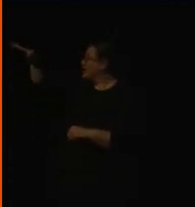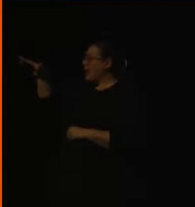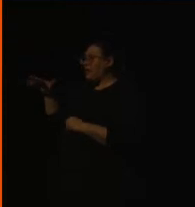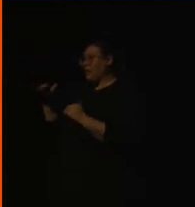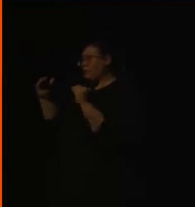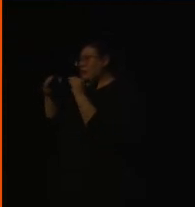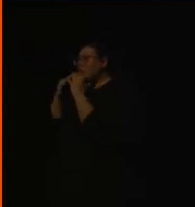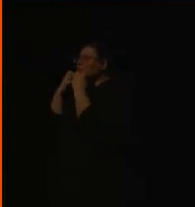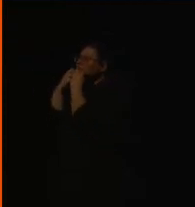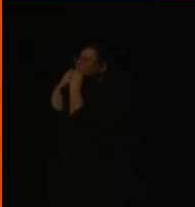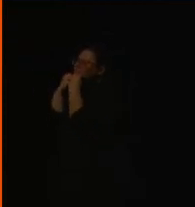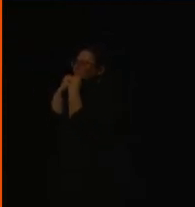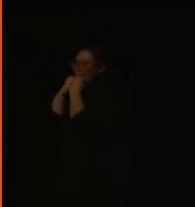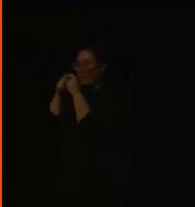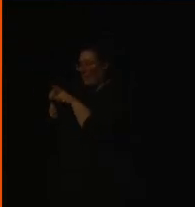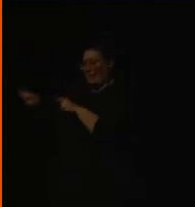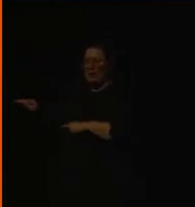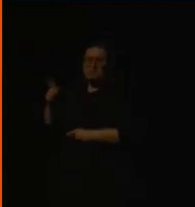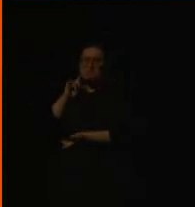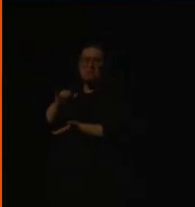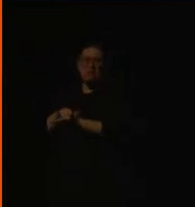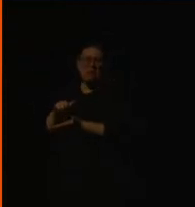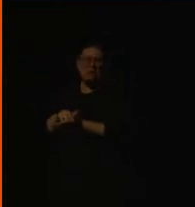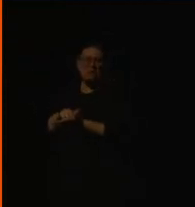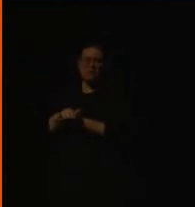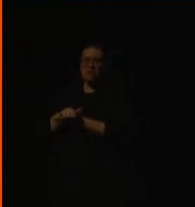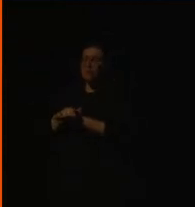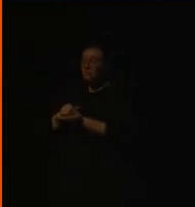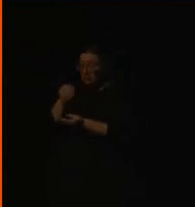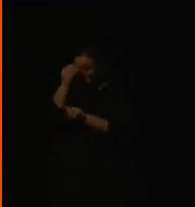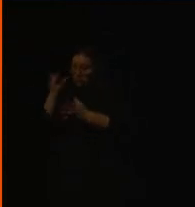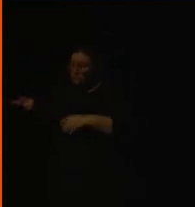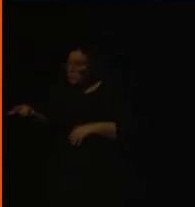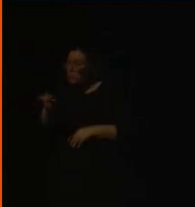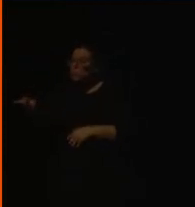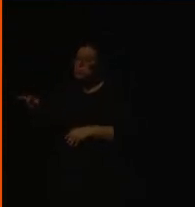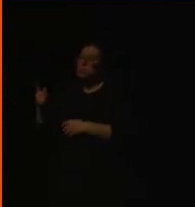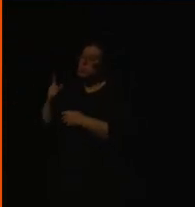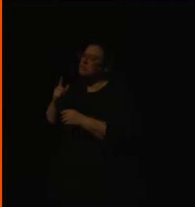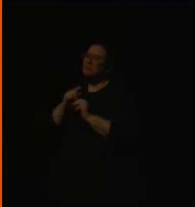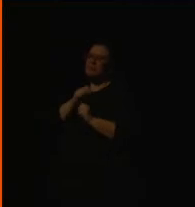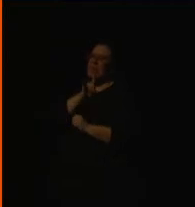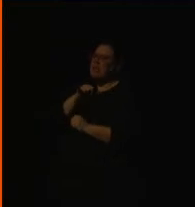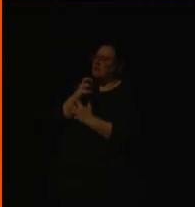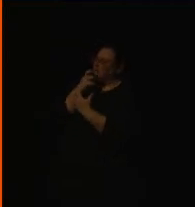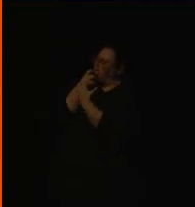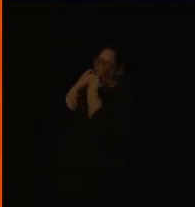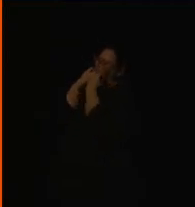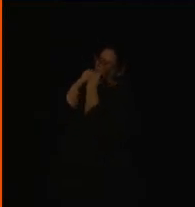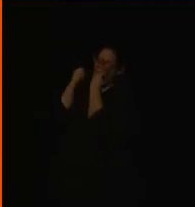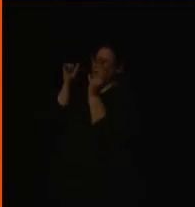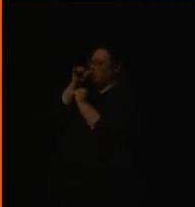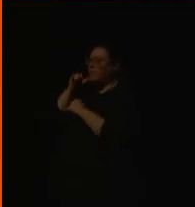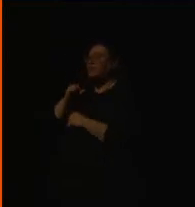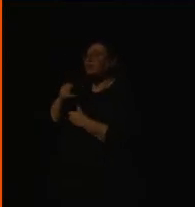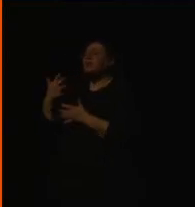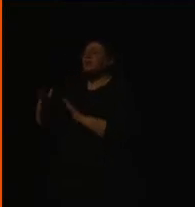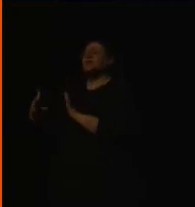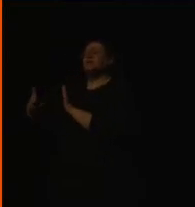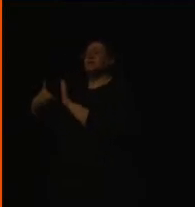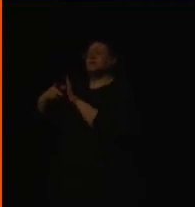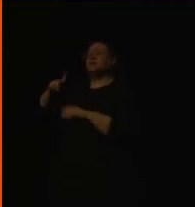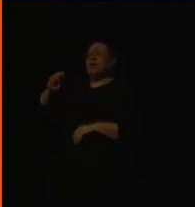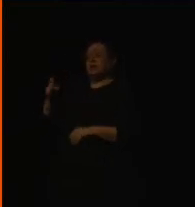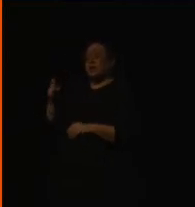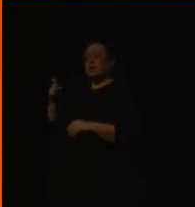or loved or cherished. You really meant the world to him. And so when Ady received his diagnosis, I